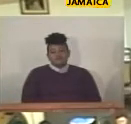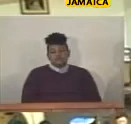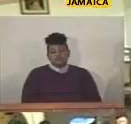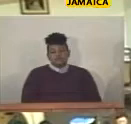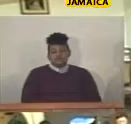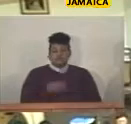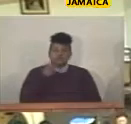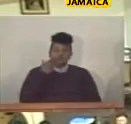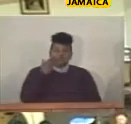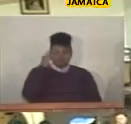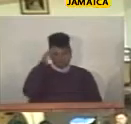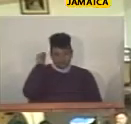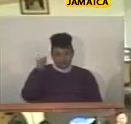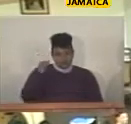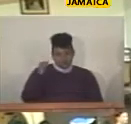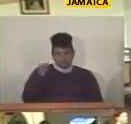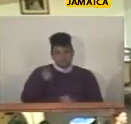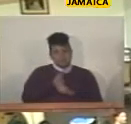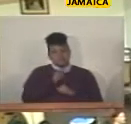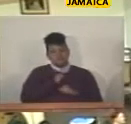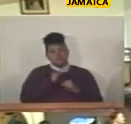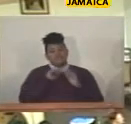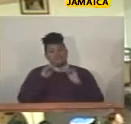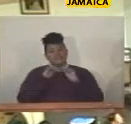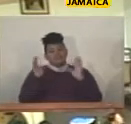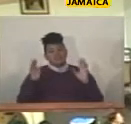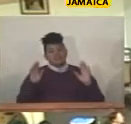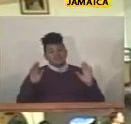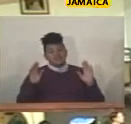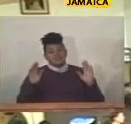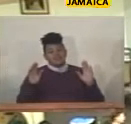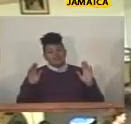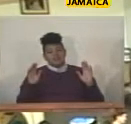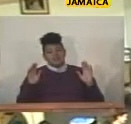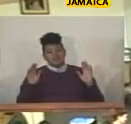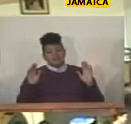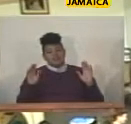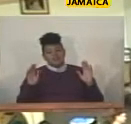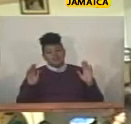intervention. If it pleases you, Mr. President. Thank you, Senator Scottman.